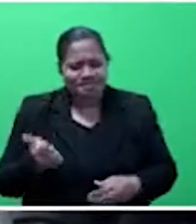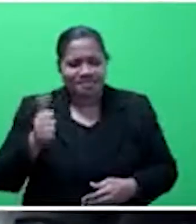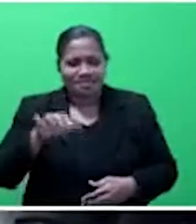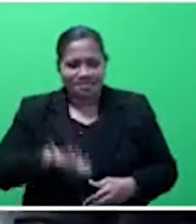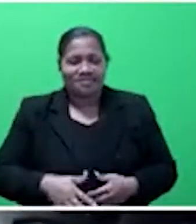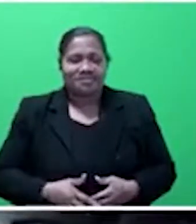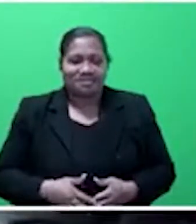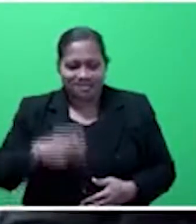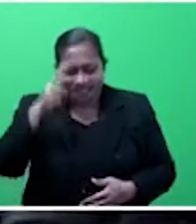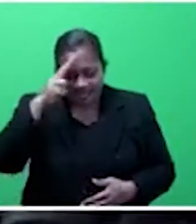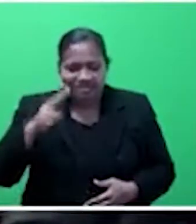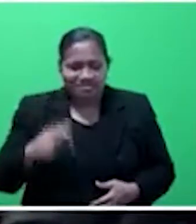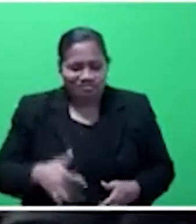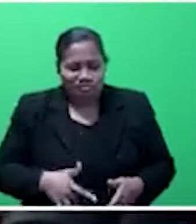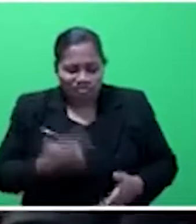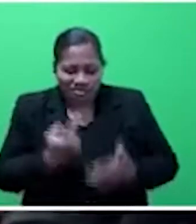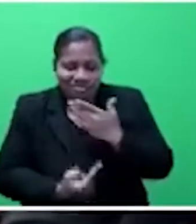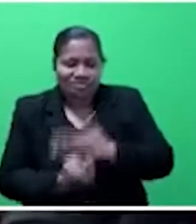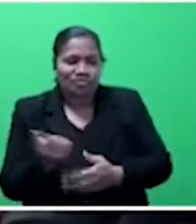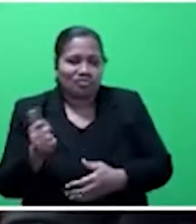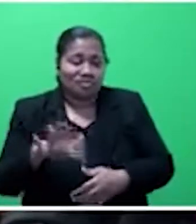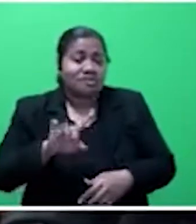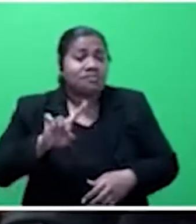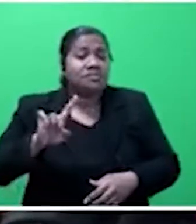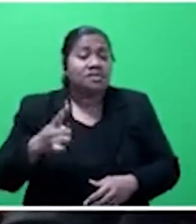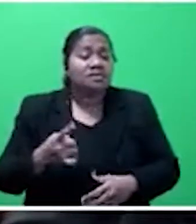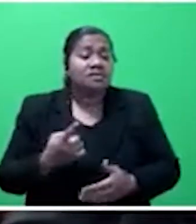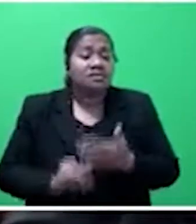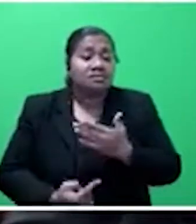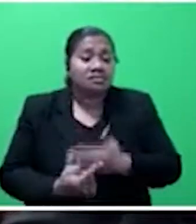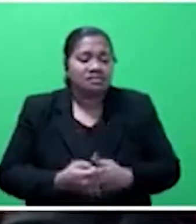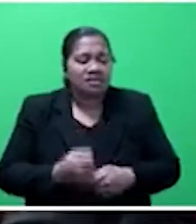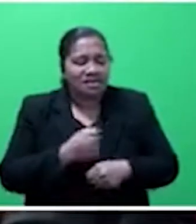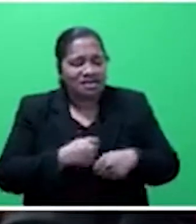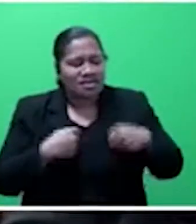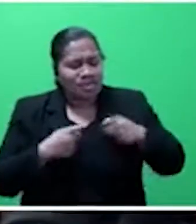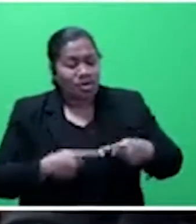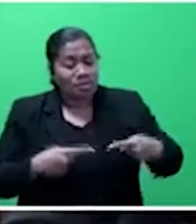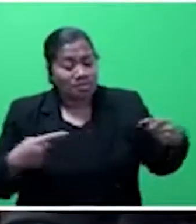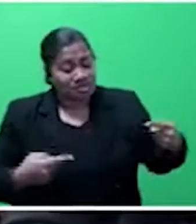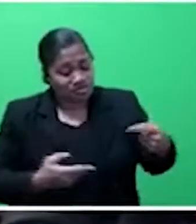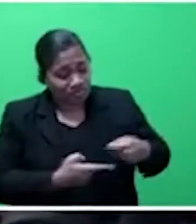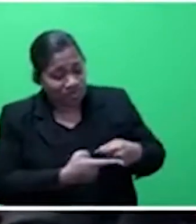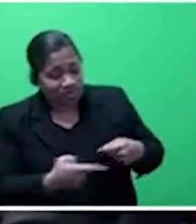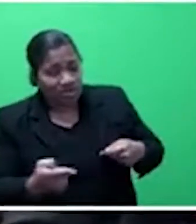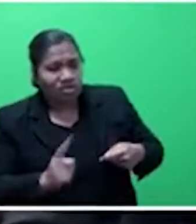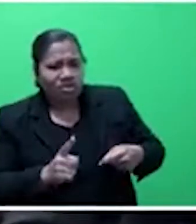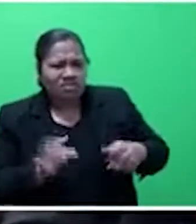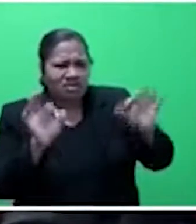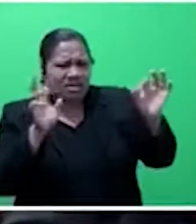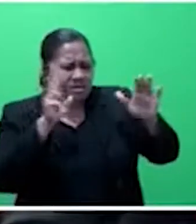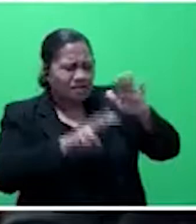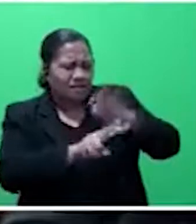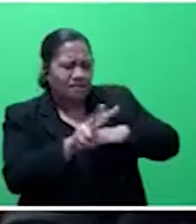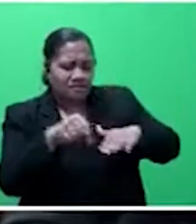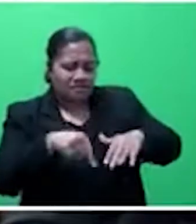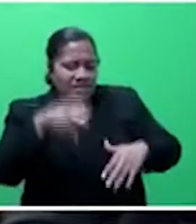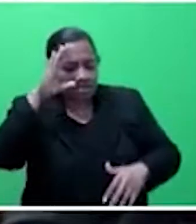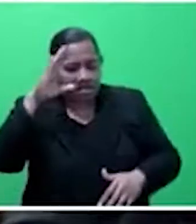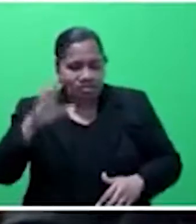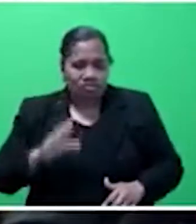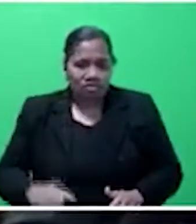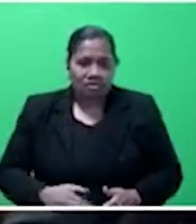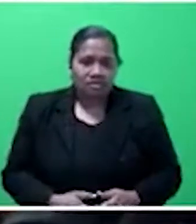nation. It is unfortunate that our opposition does not have any vision for this nation. They are